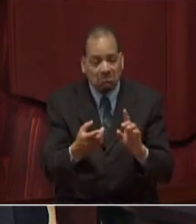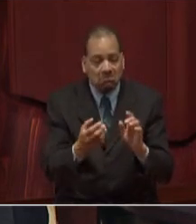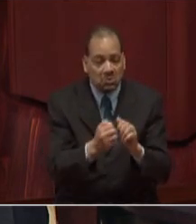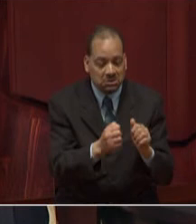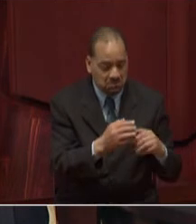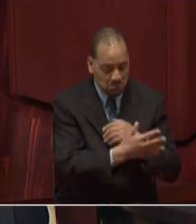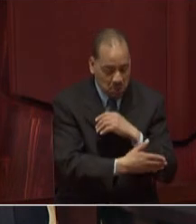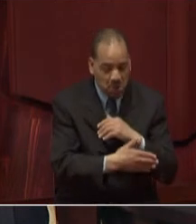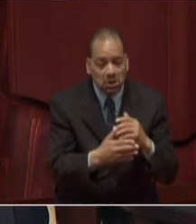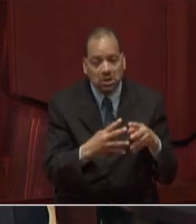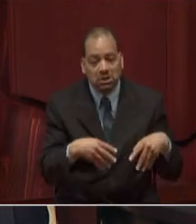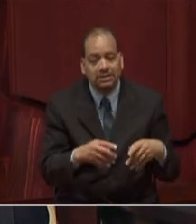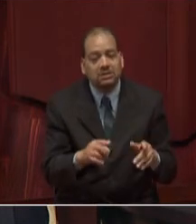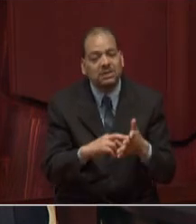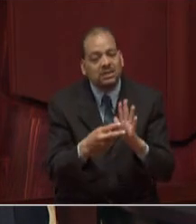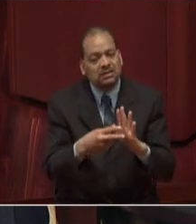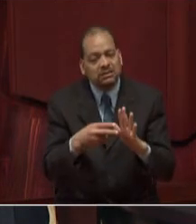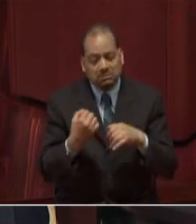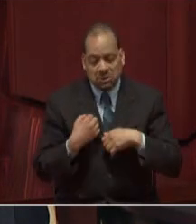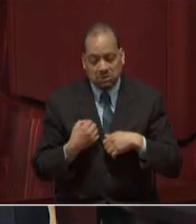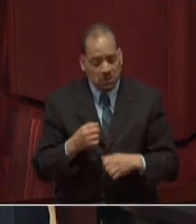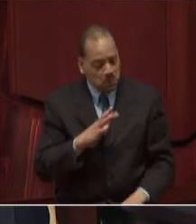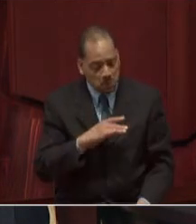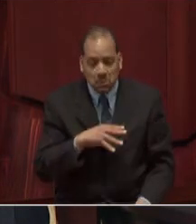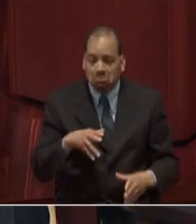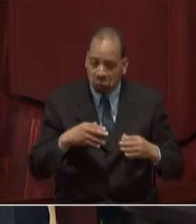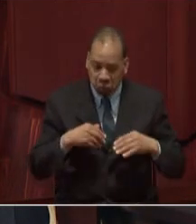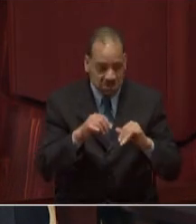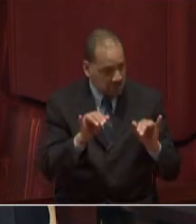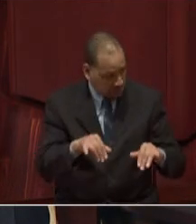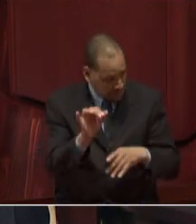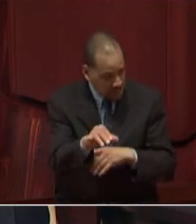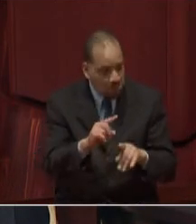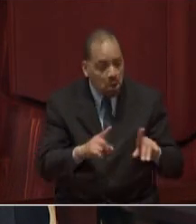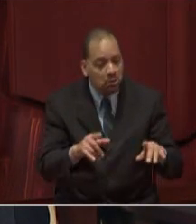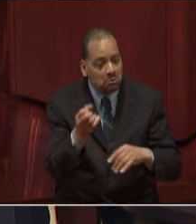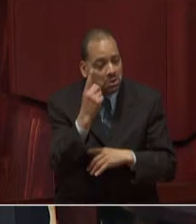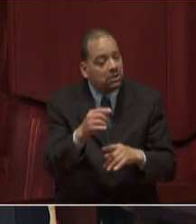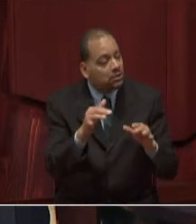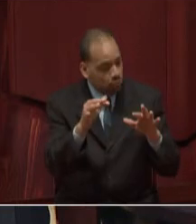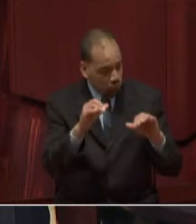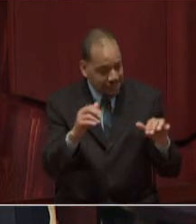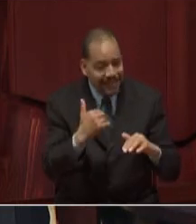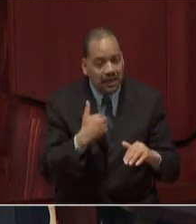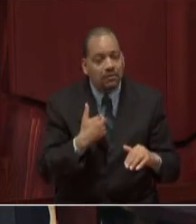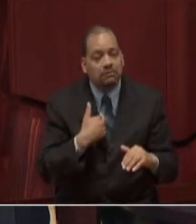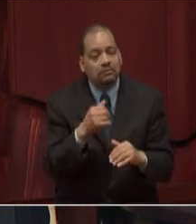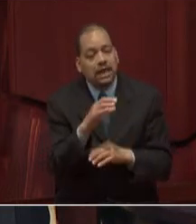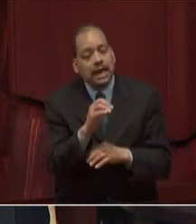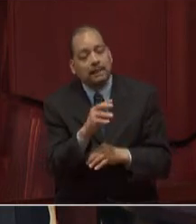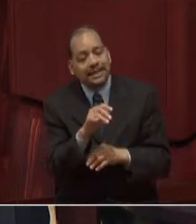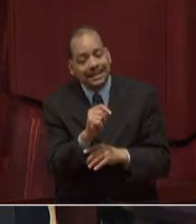system. It's fair to say, however, that because presidents have cabinet officers who are strong-willed